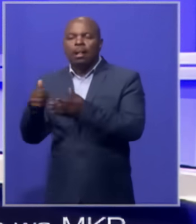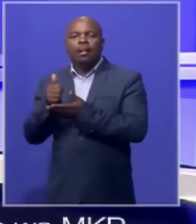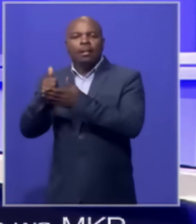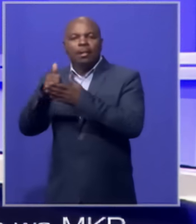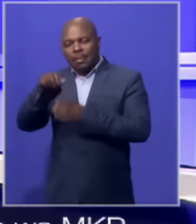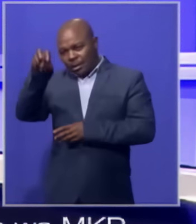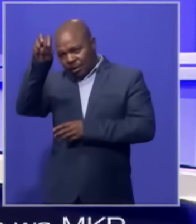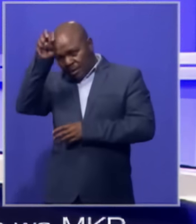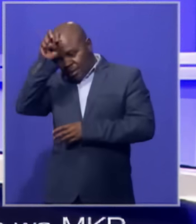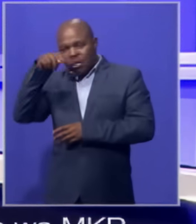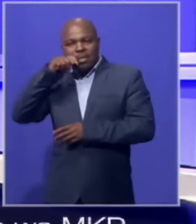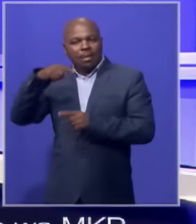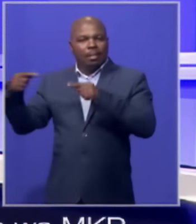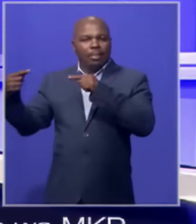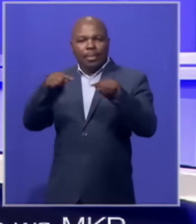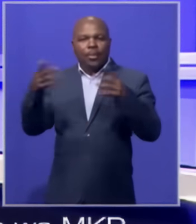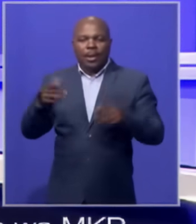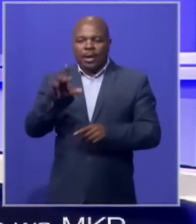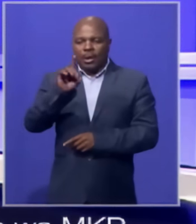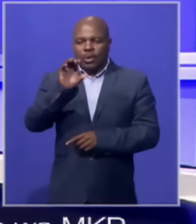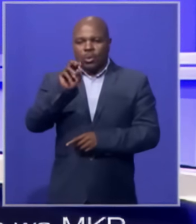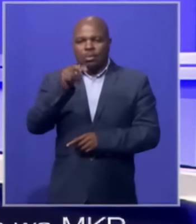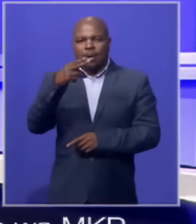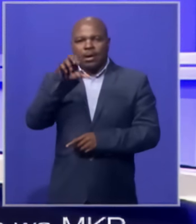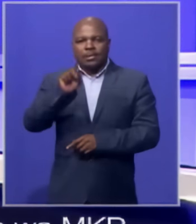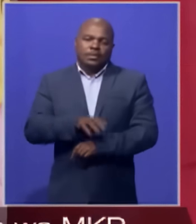le Ukraine ka Donbas.